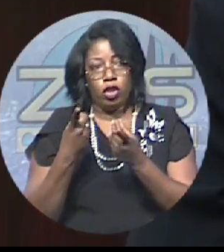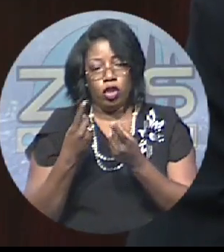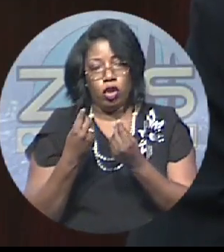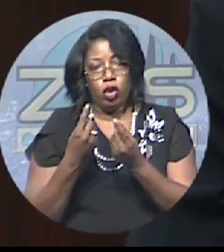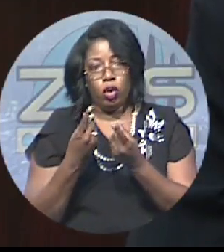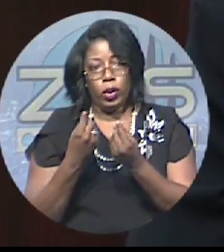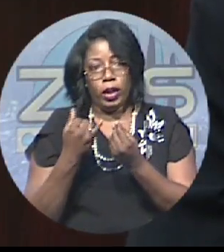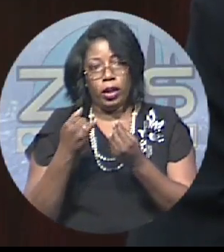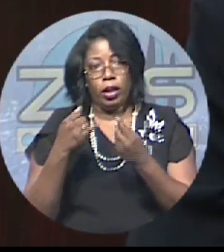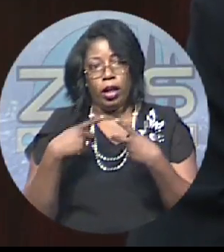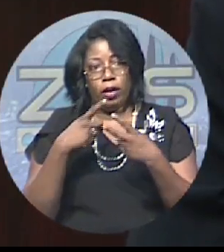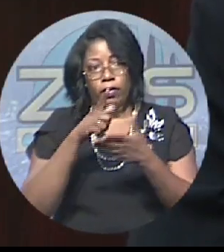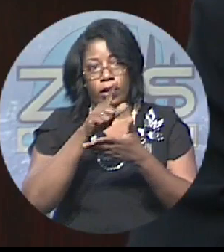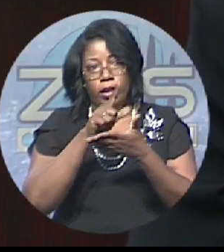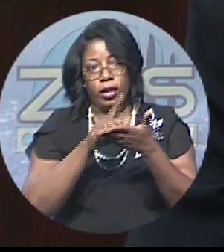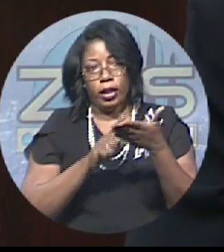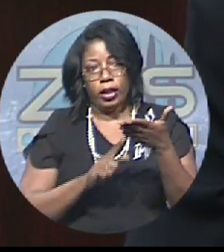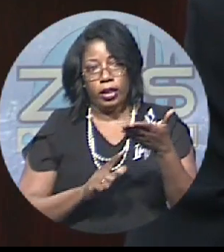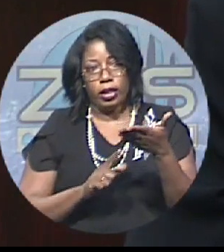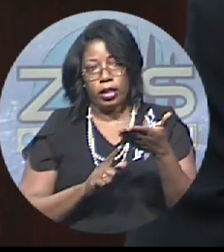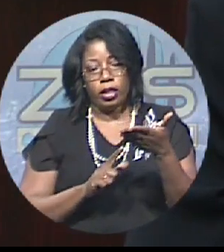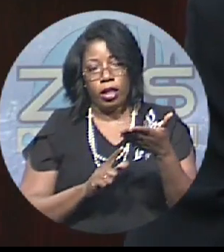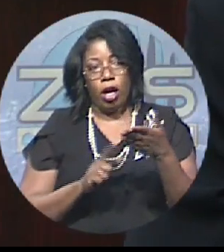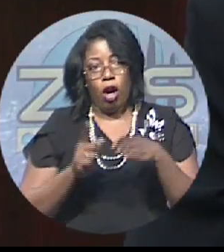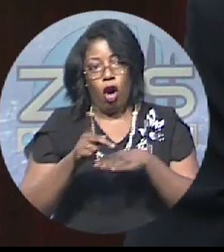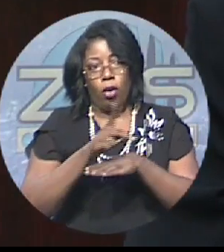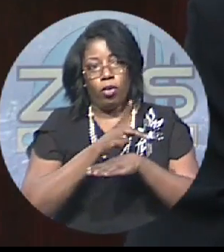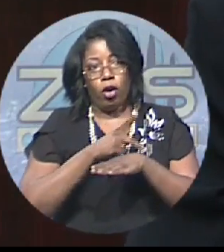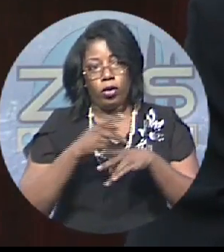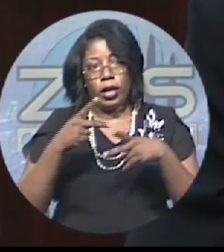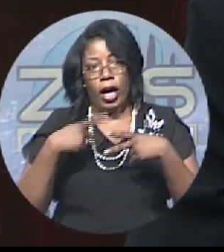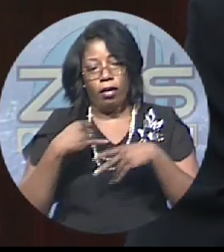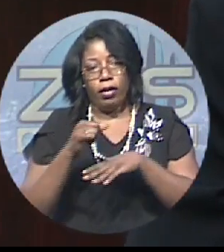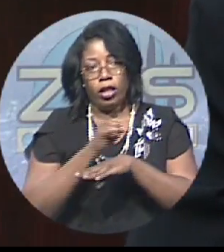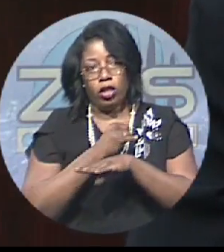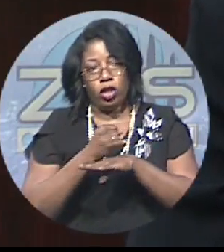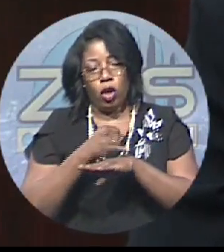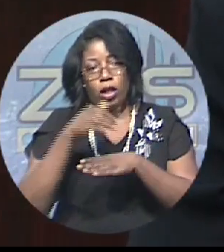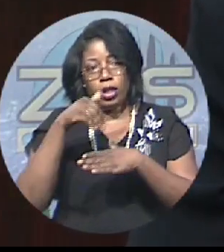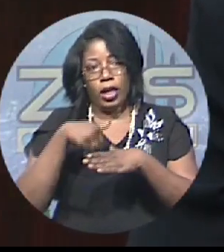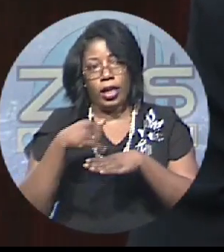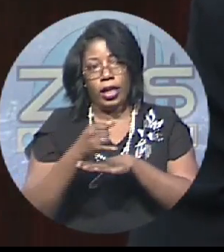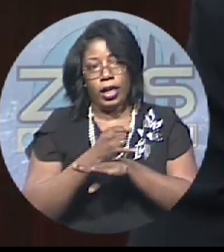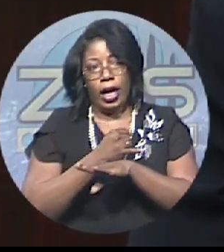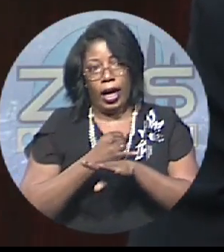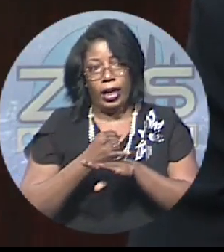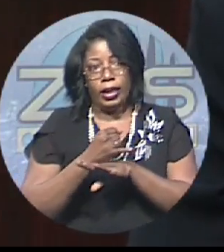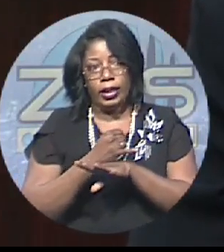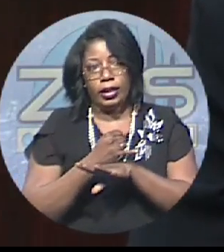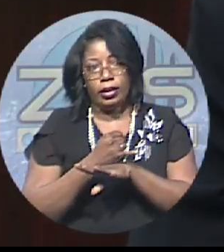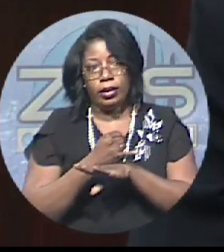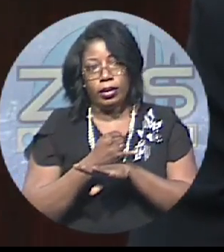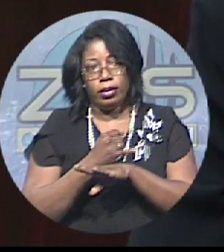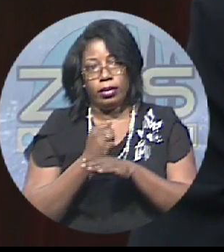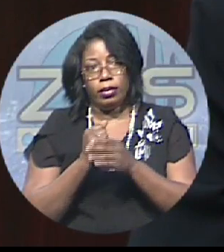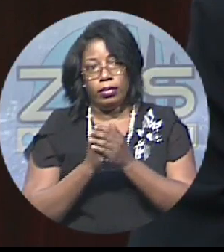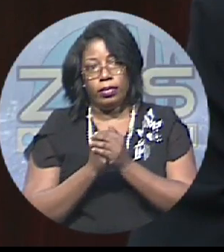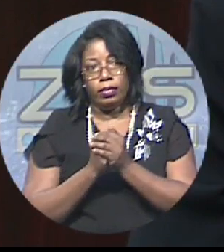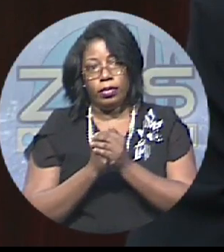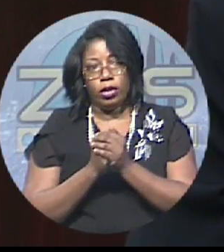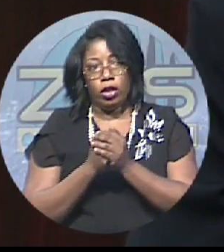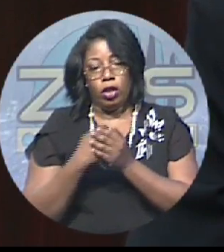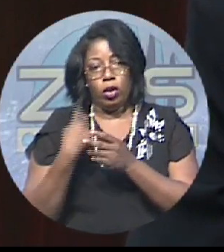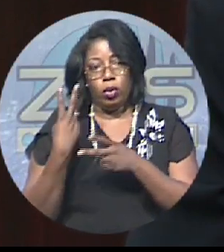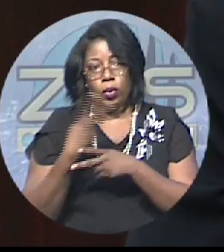running a list of all of the properties we have insured in the various islands. And we have